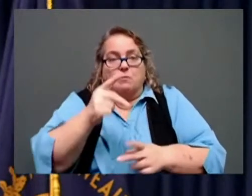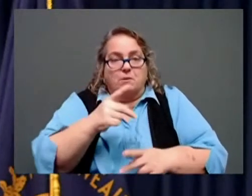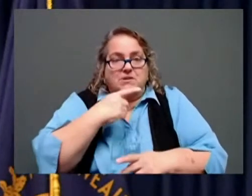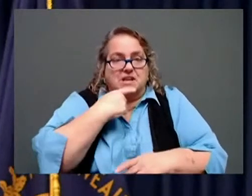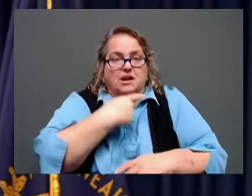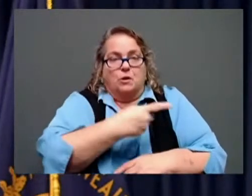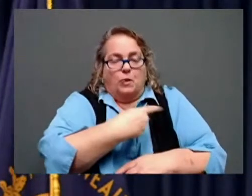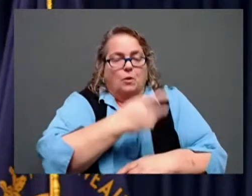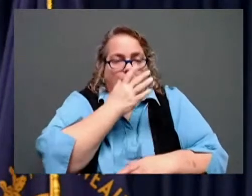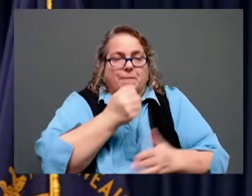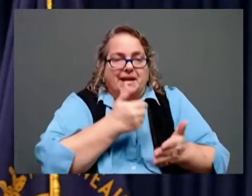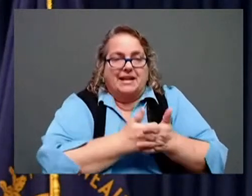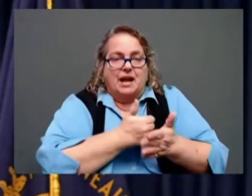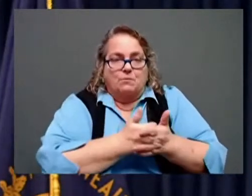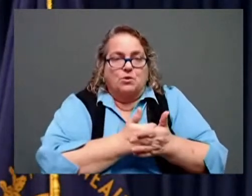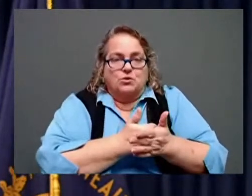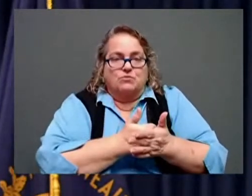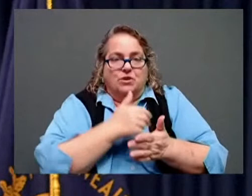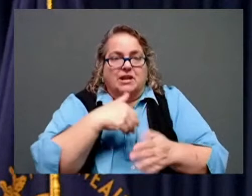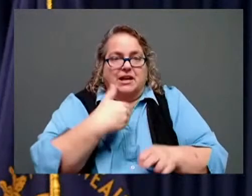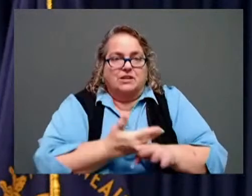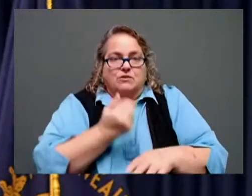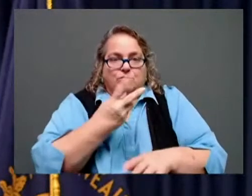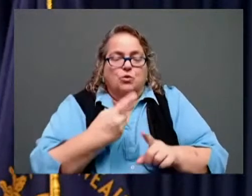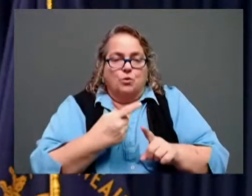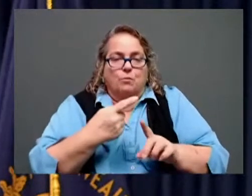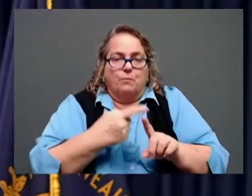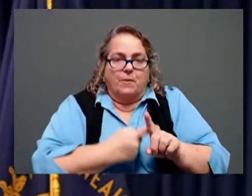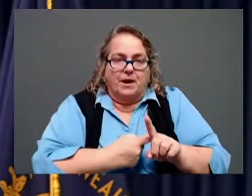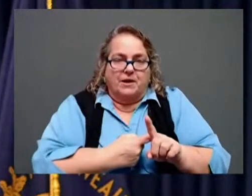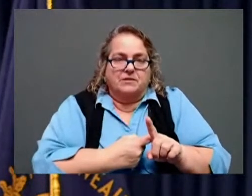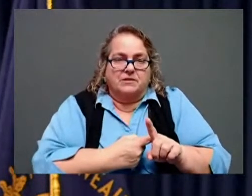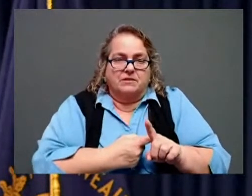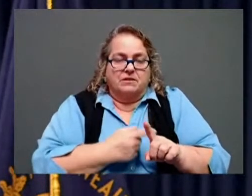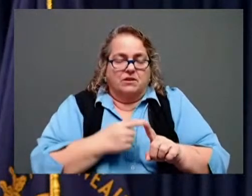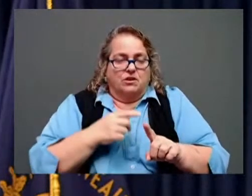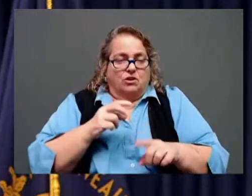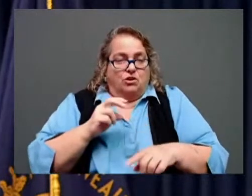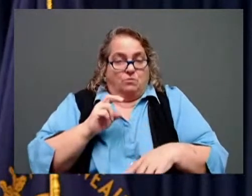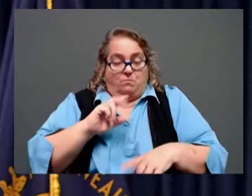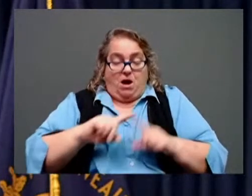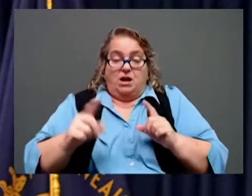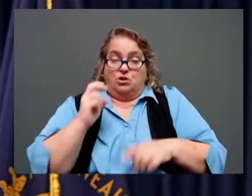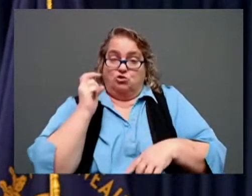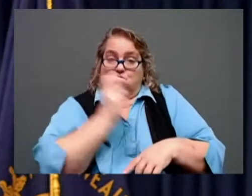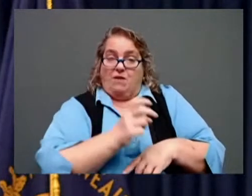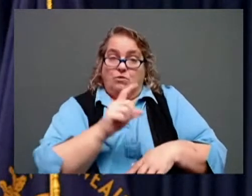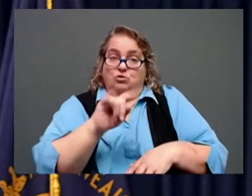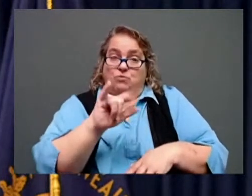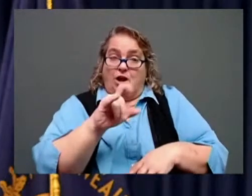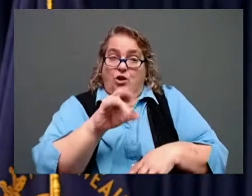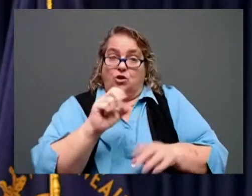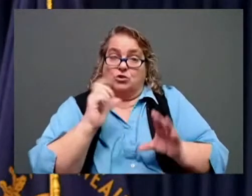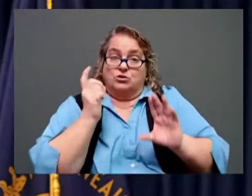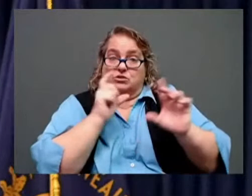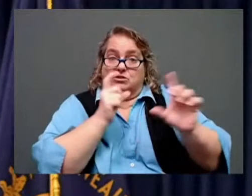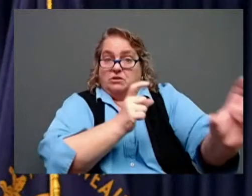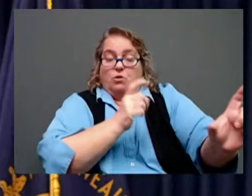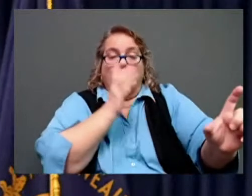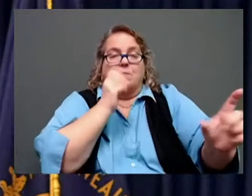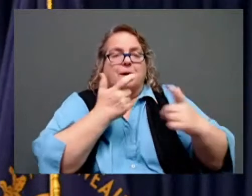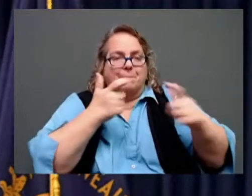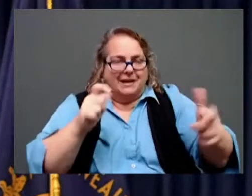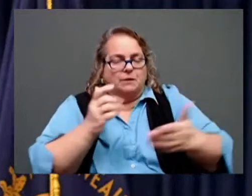next couple months. But certainly the travel trailers are going to be a really big piece of it.